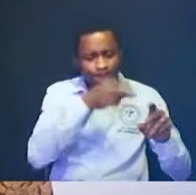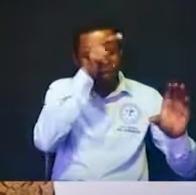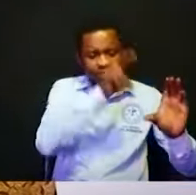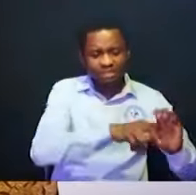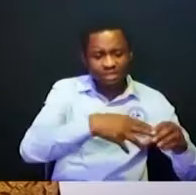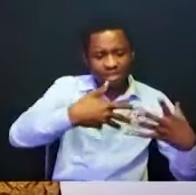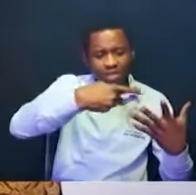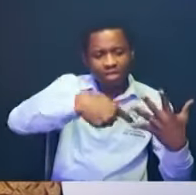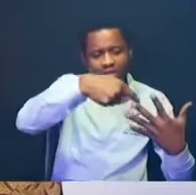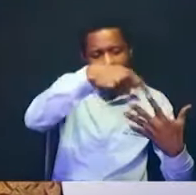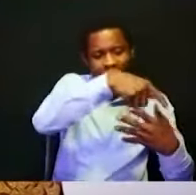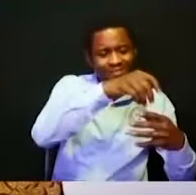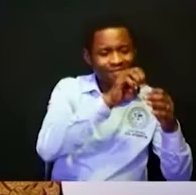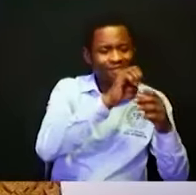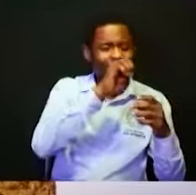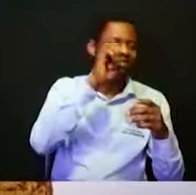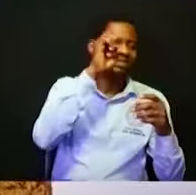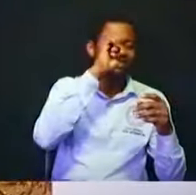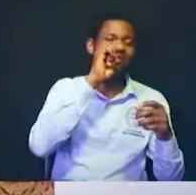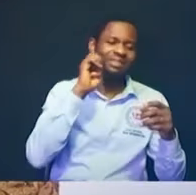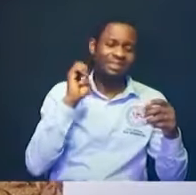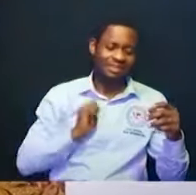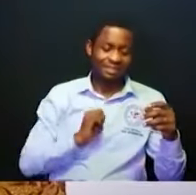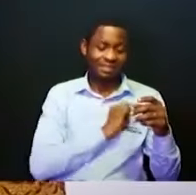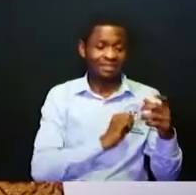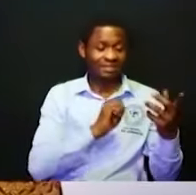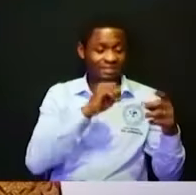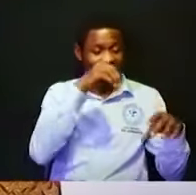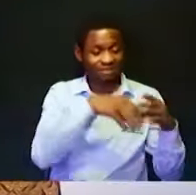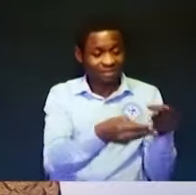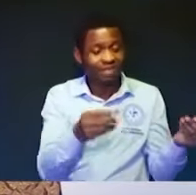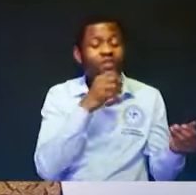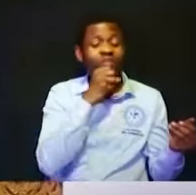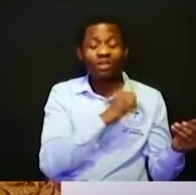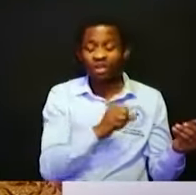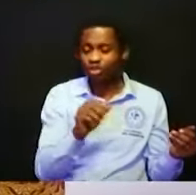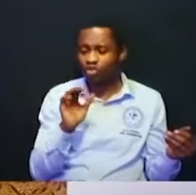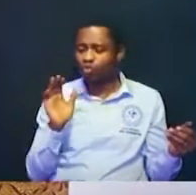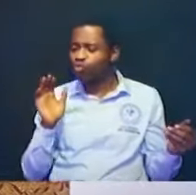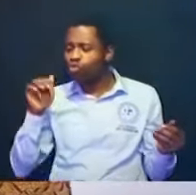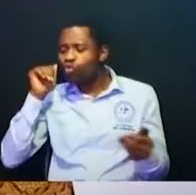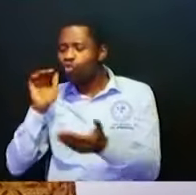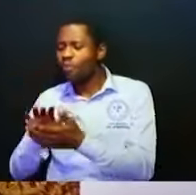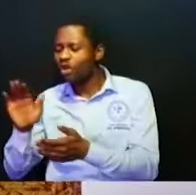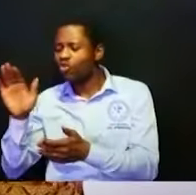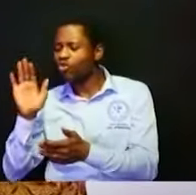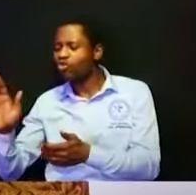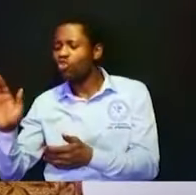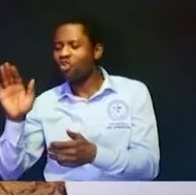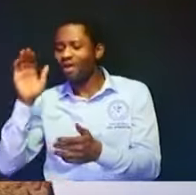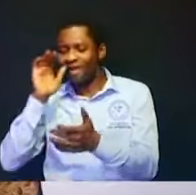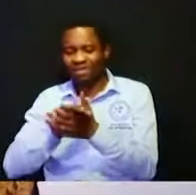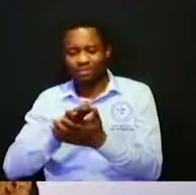among the elders of the land when ni kunu kro apno no mu ebre a ote asase no so empenifo no